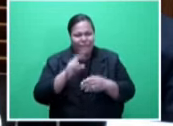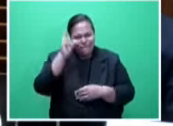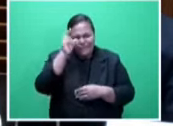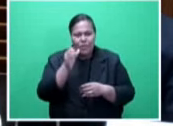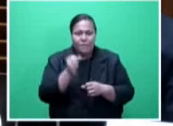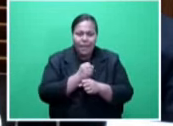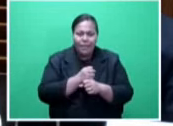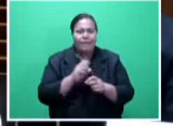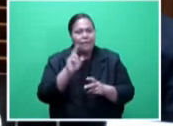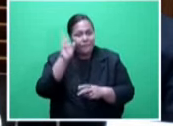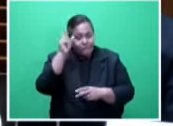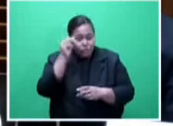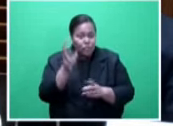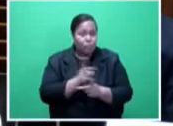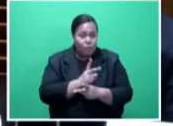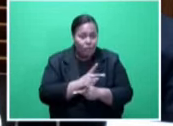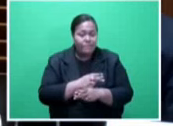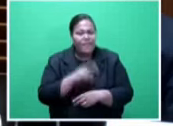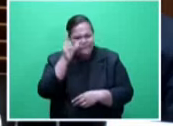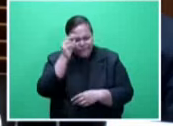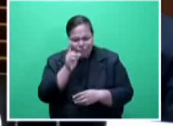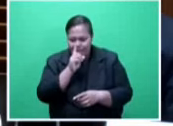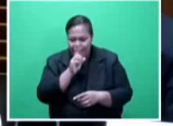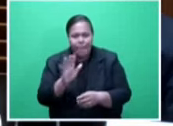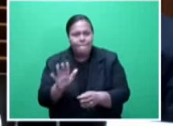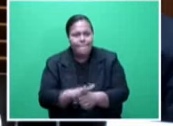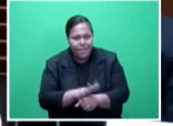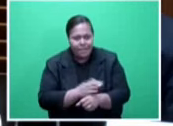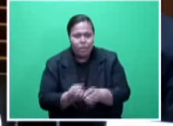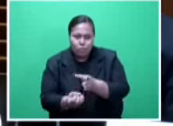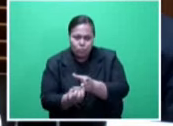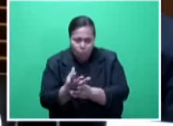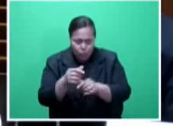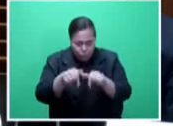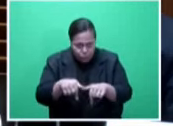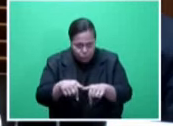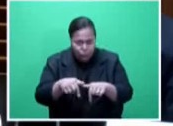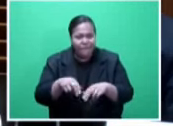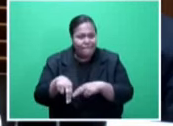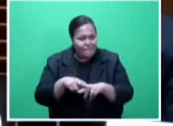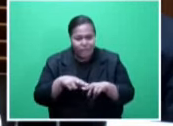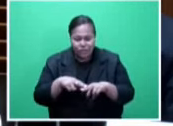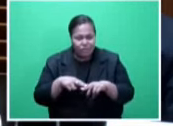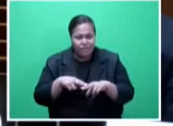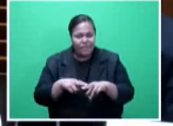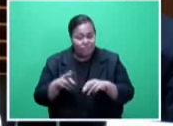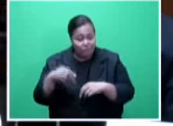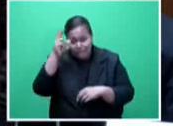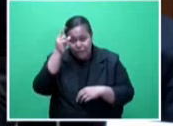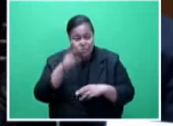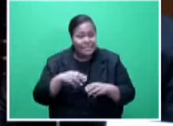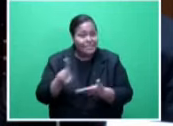Fijian packed, there was Fijian crafted, there was Fijian grown, Fijian assembled, Fijian designed, Fijian sewn, and the